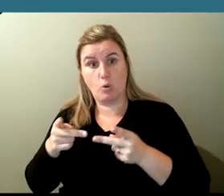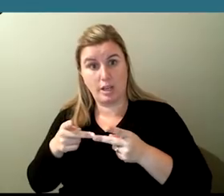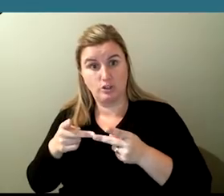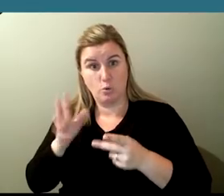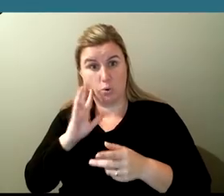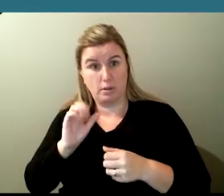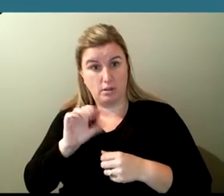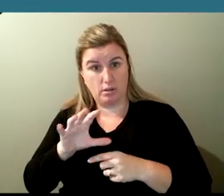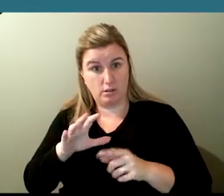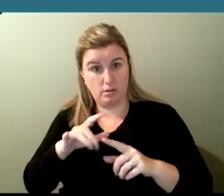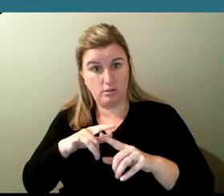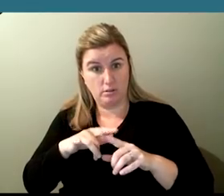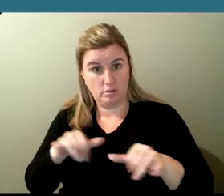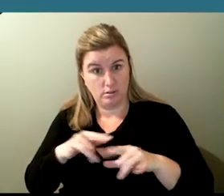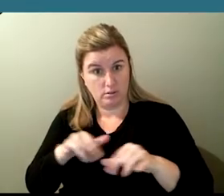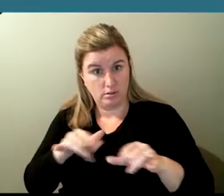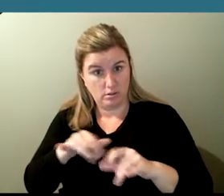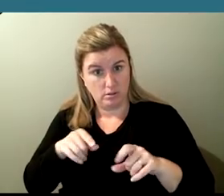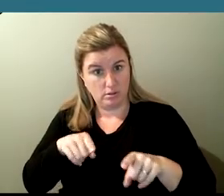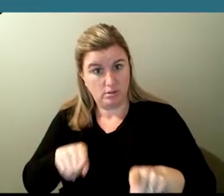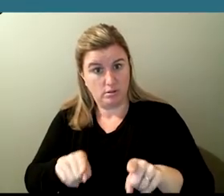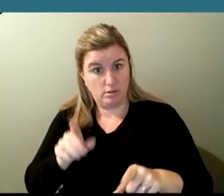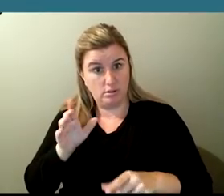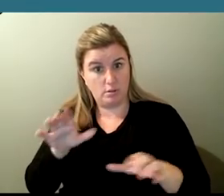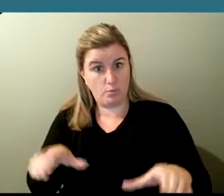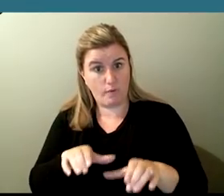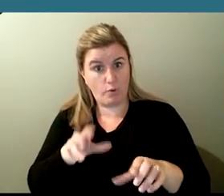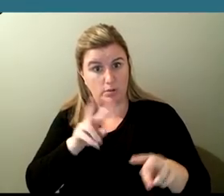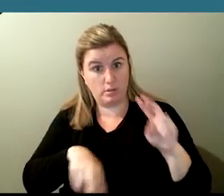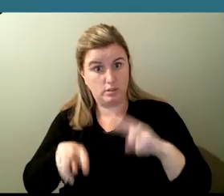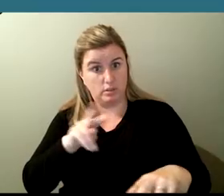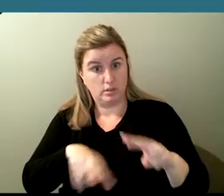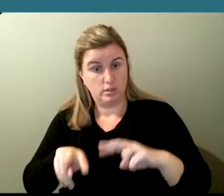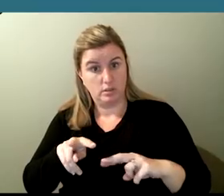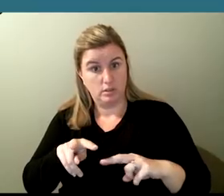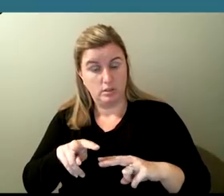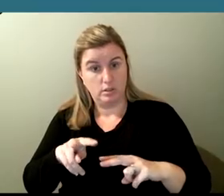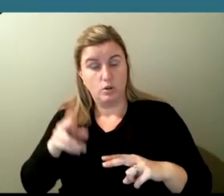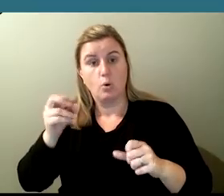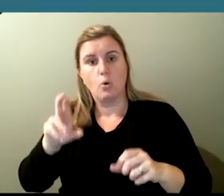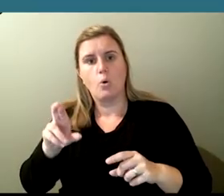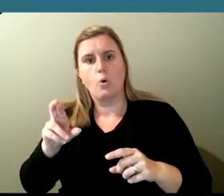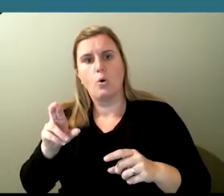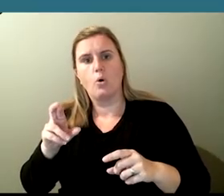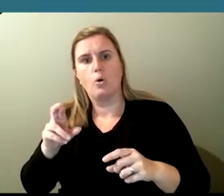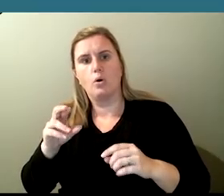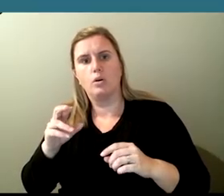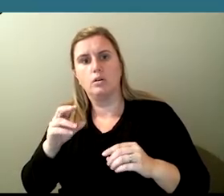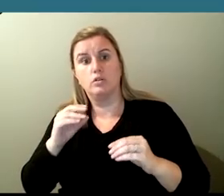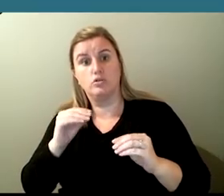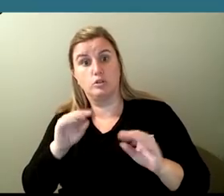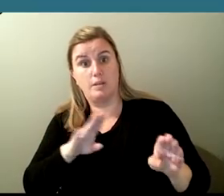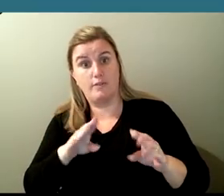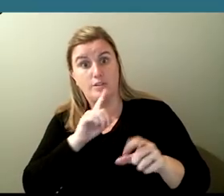delivering feedback as the performance is being, as behavior is actually occurring, or instructional behavior is